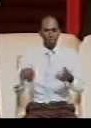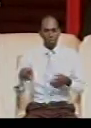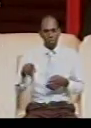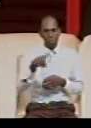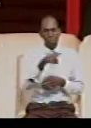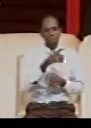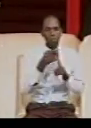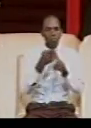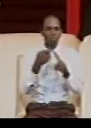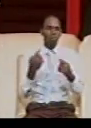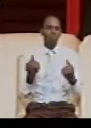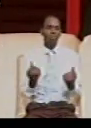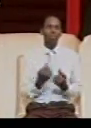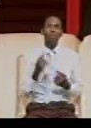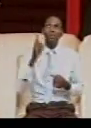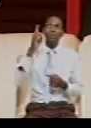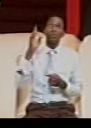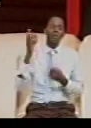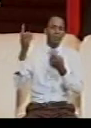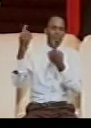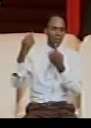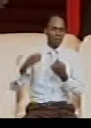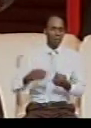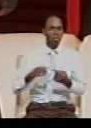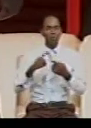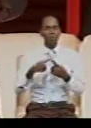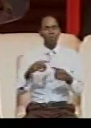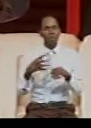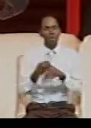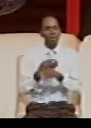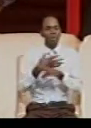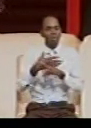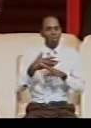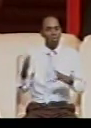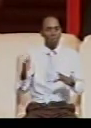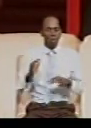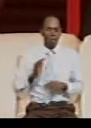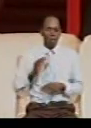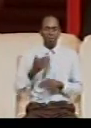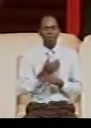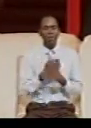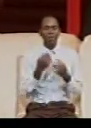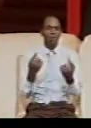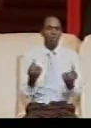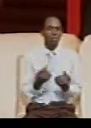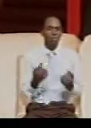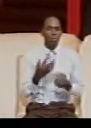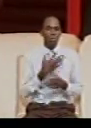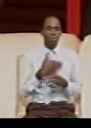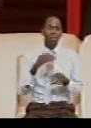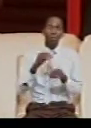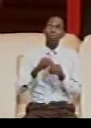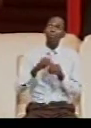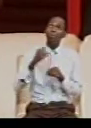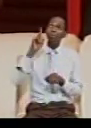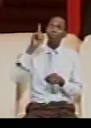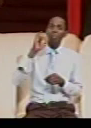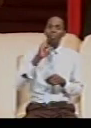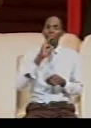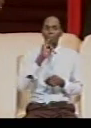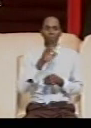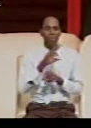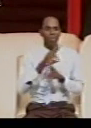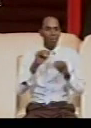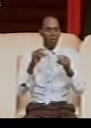sin. He was manifested to take away our sins, and in him is no